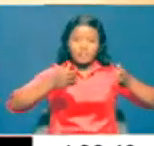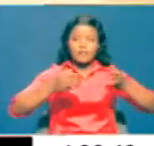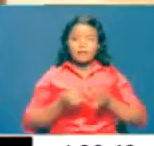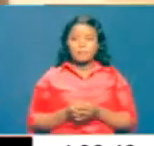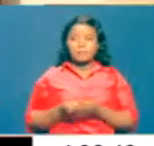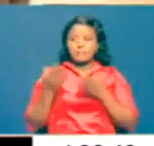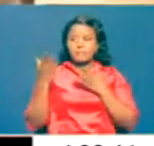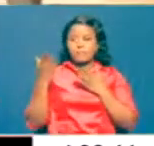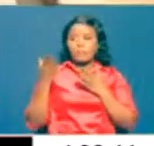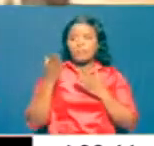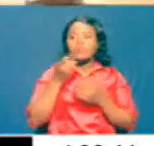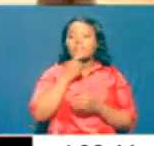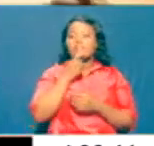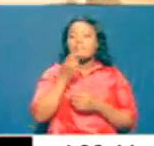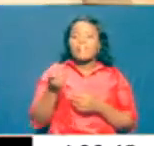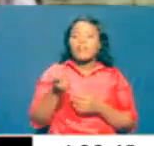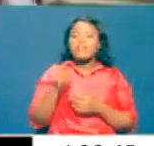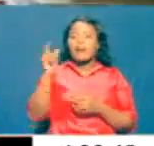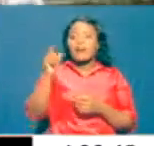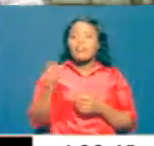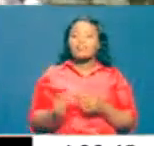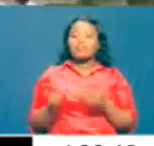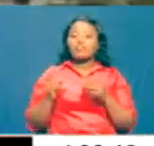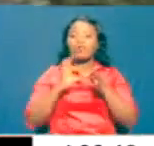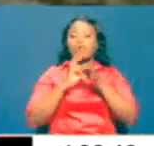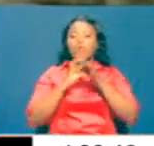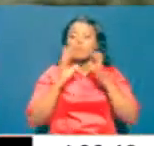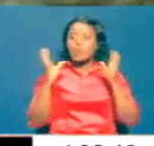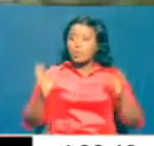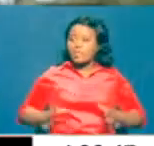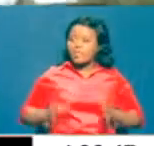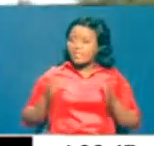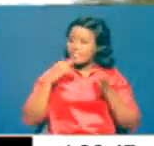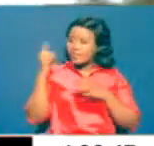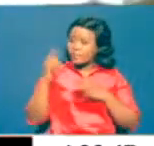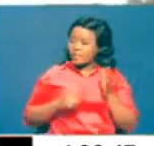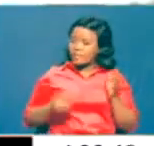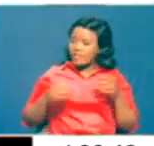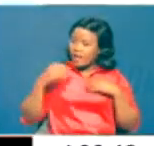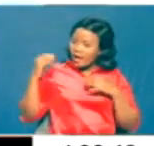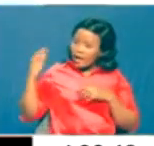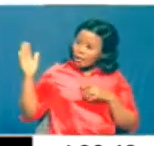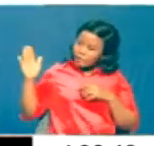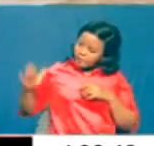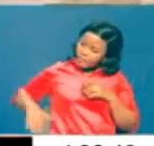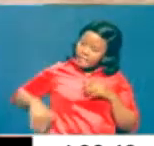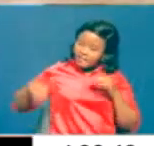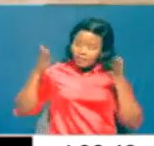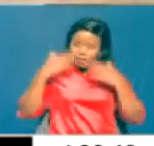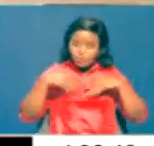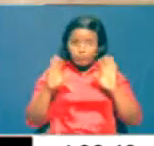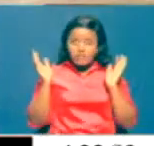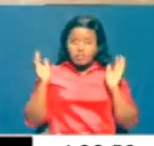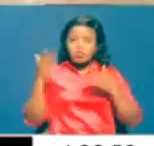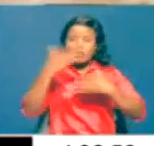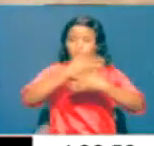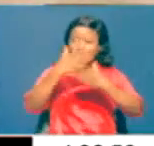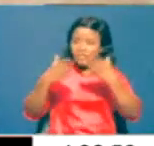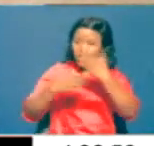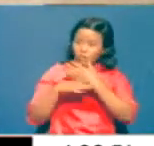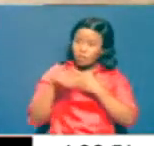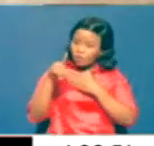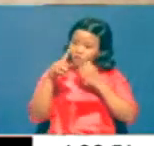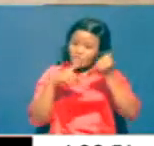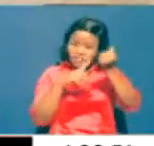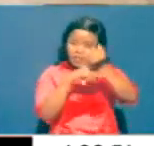Nyanza Regional Coordinator Magu Mutindika noted delay to finish construction of Ribanzoia Bridge has on several occasions